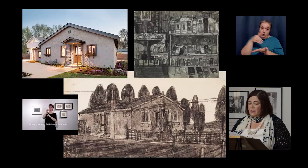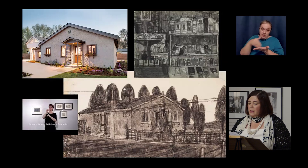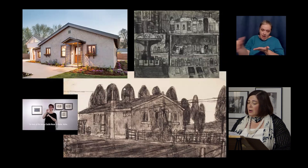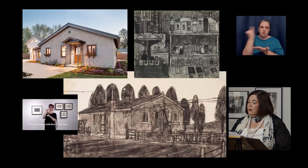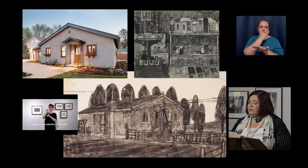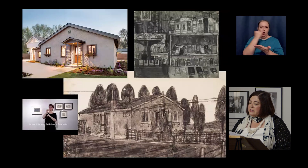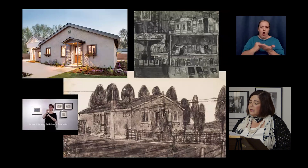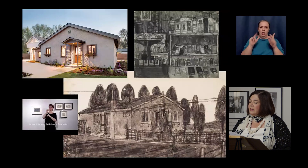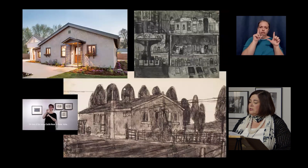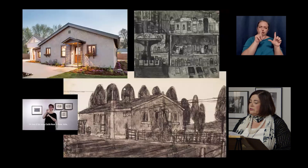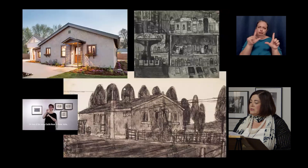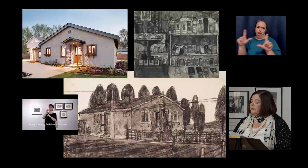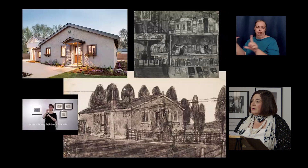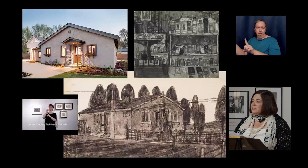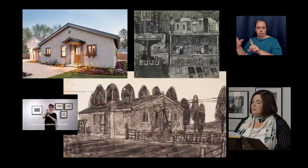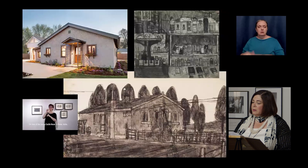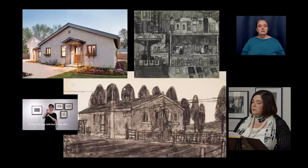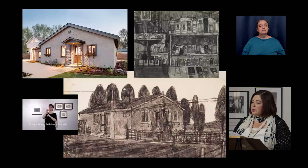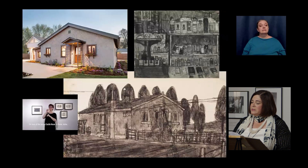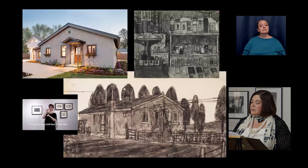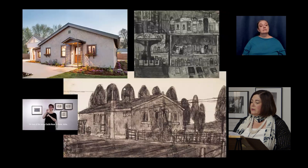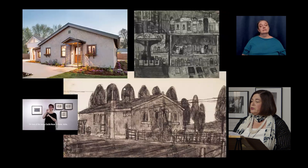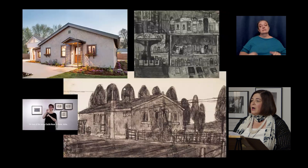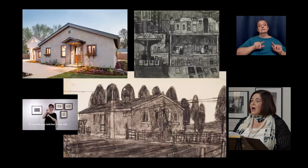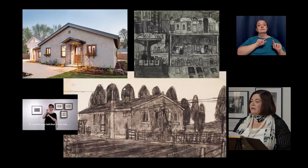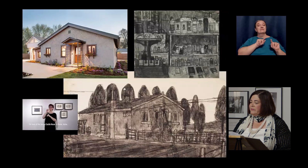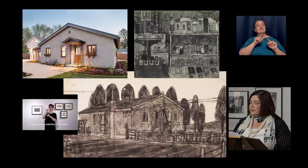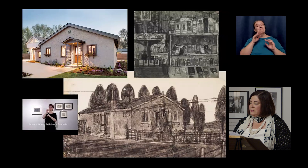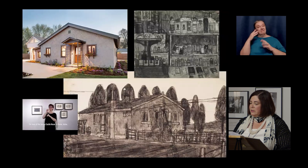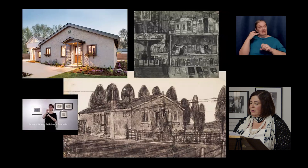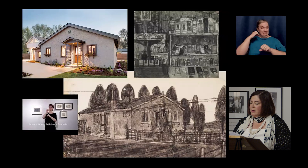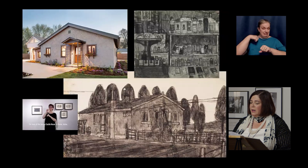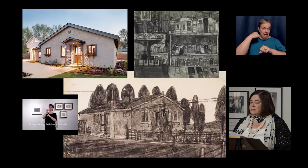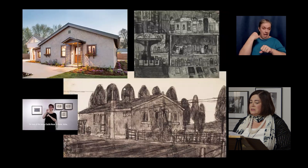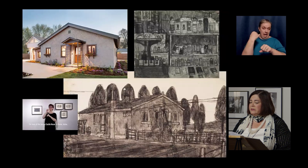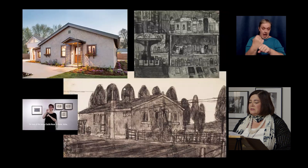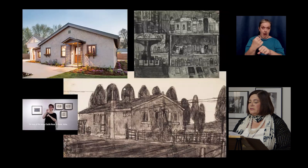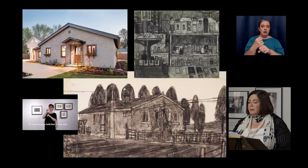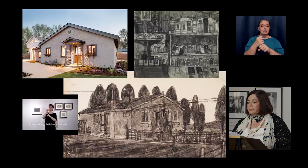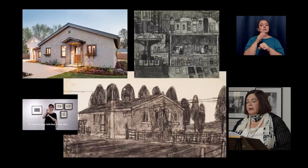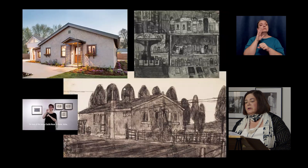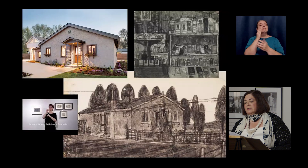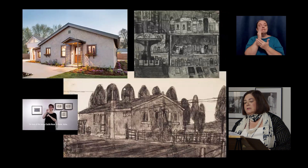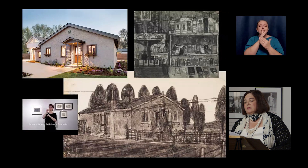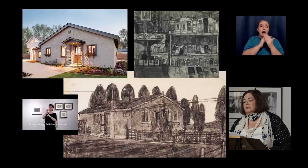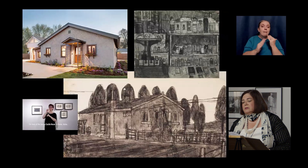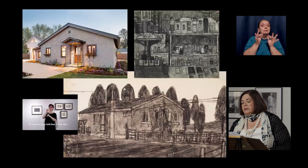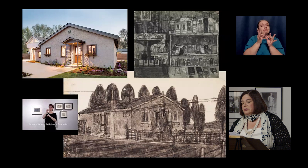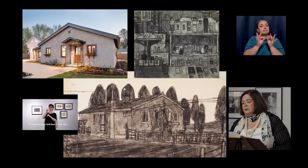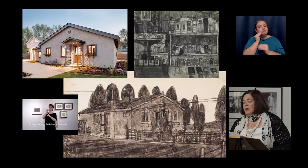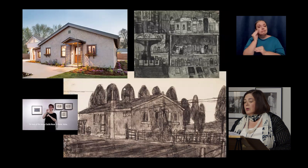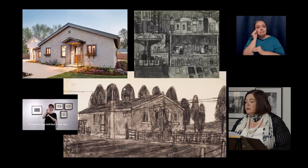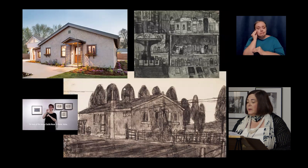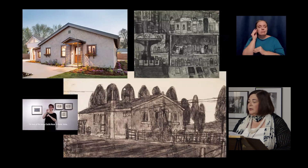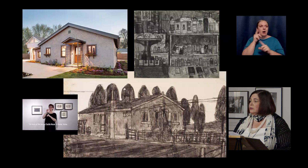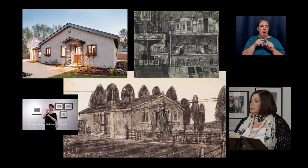art. Over a decade, he transformed his humble domicile into a hive of activity in a series of temporary artistic